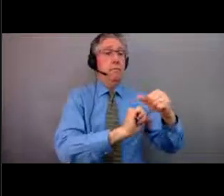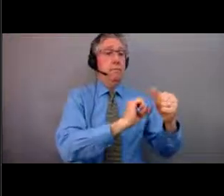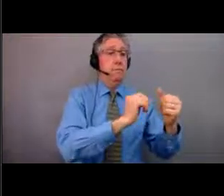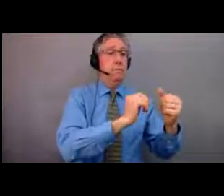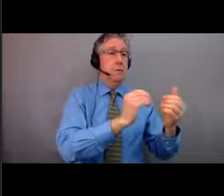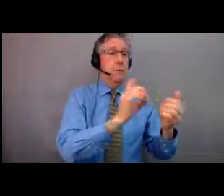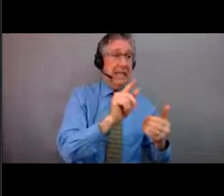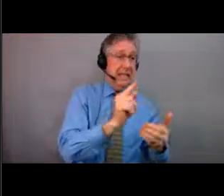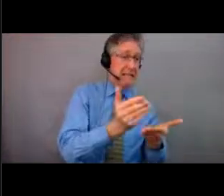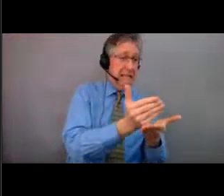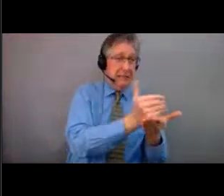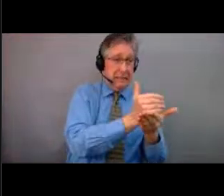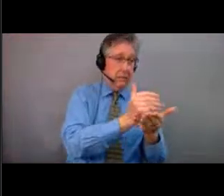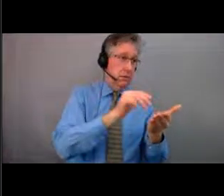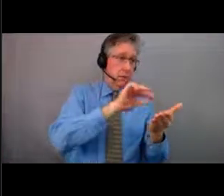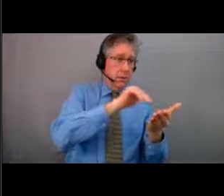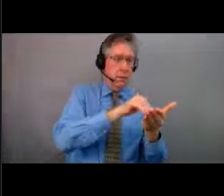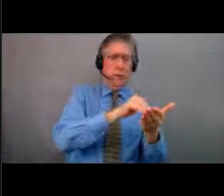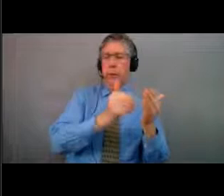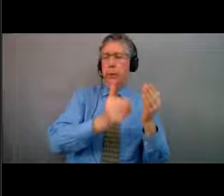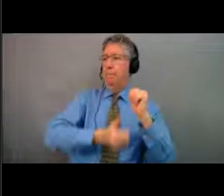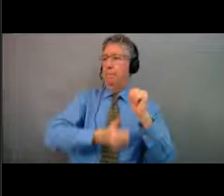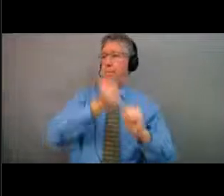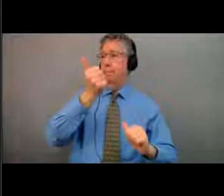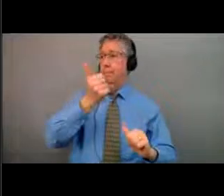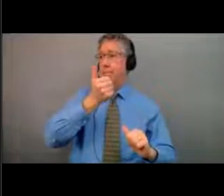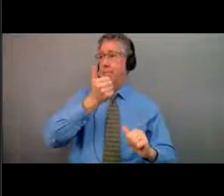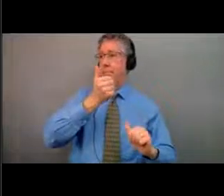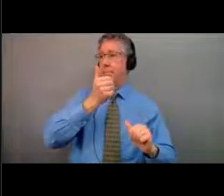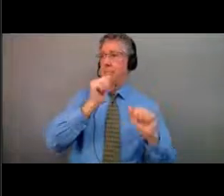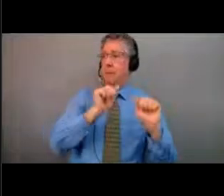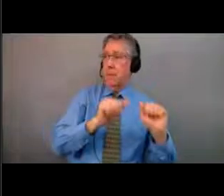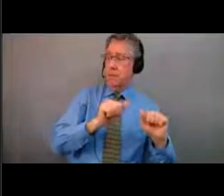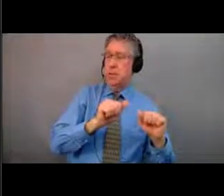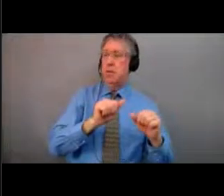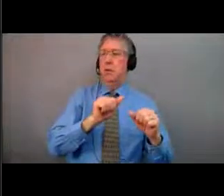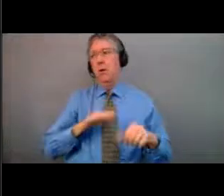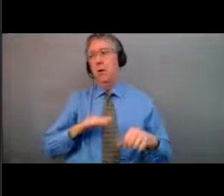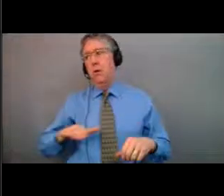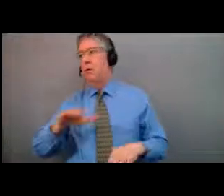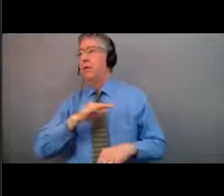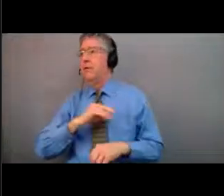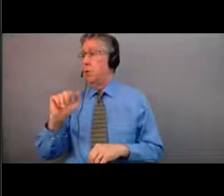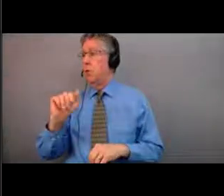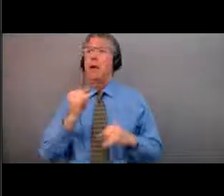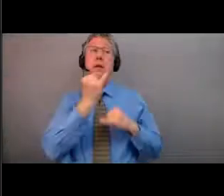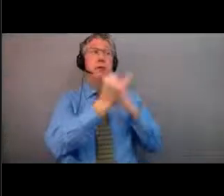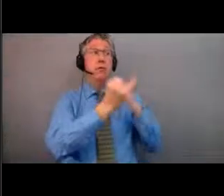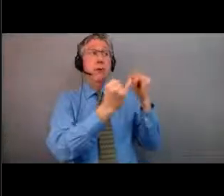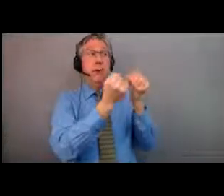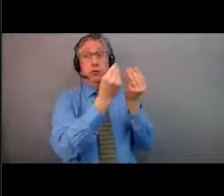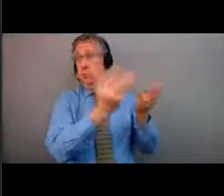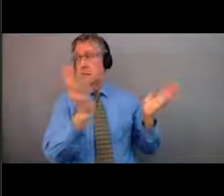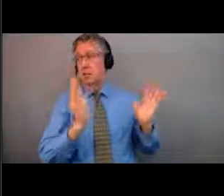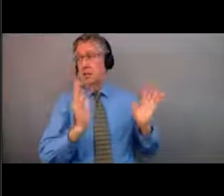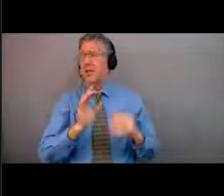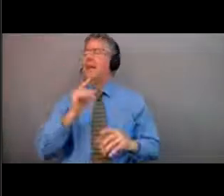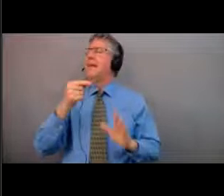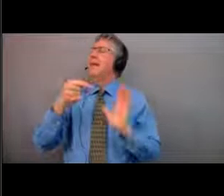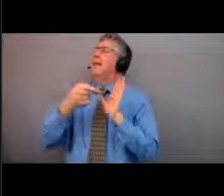accessible throughout all of NOAA and internationally. And really, this is a clear example